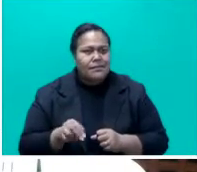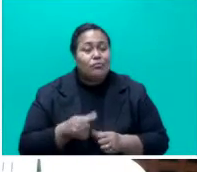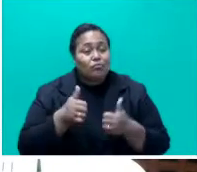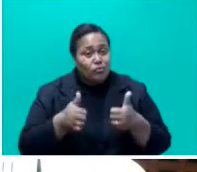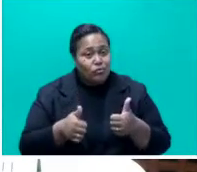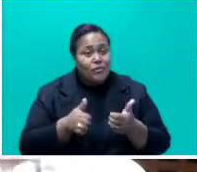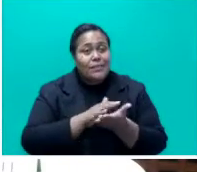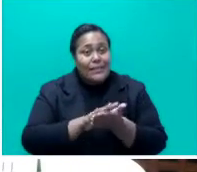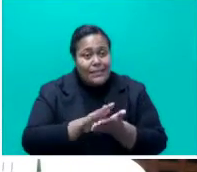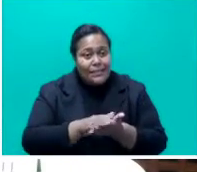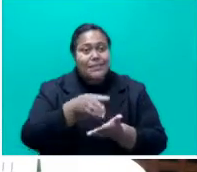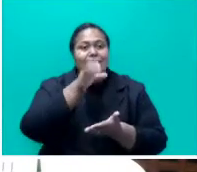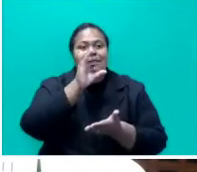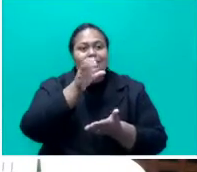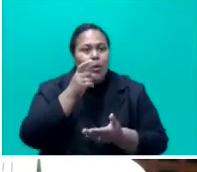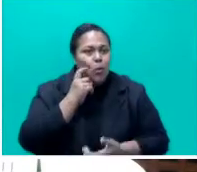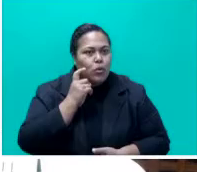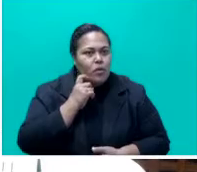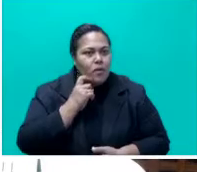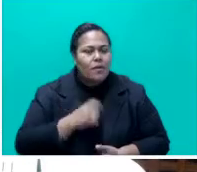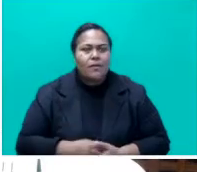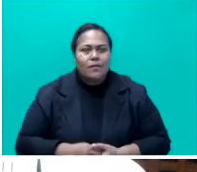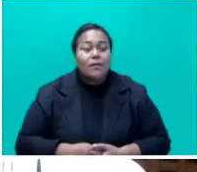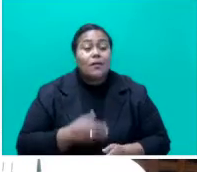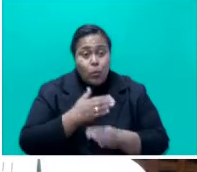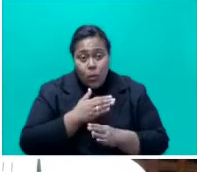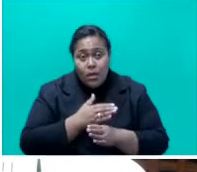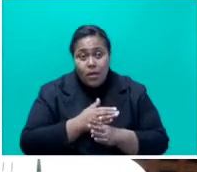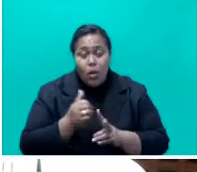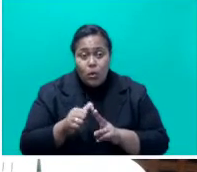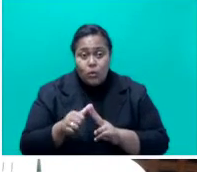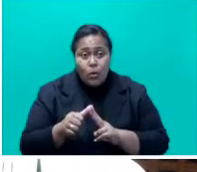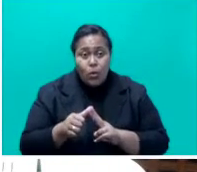undertaken by the Ministry, let alone the work that is also being undertaken by Water Authority under